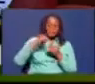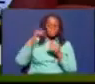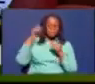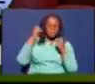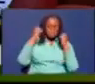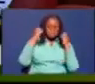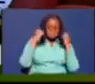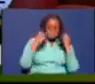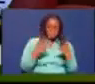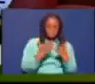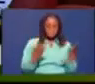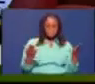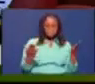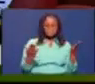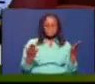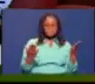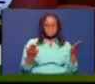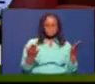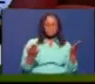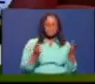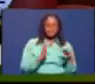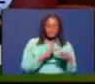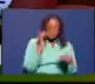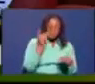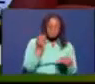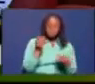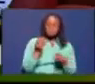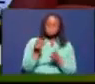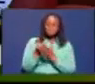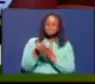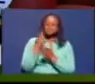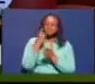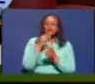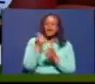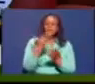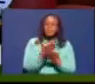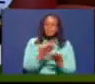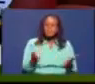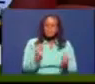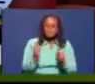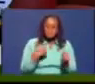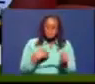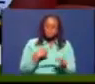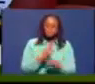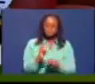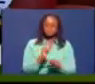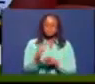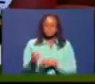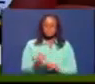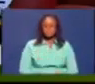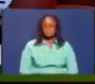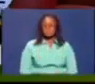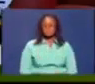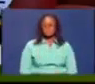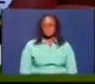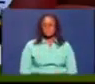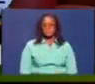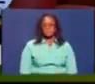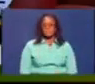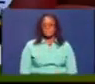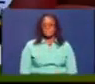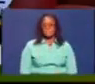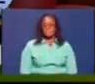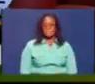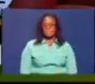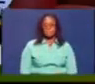of a price of another commodity that would be attracting closer tax as that of fuel. So, Mr. Speaker, I think the